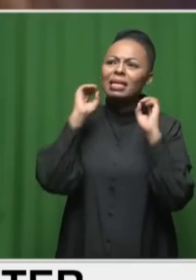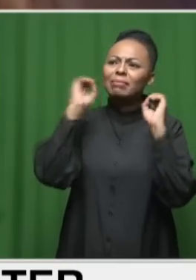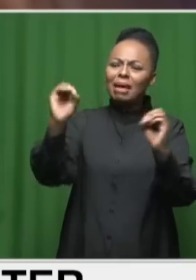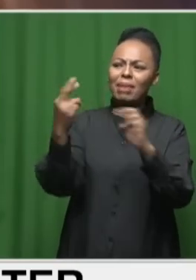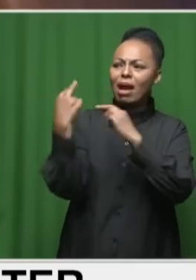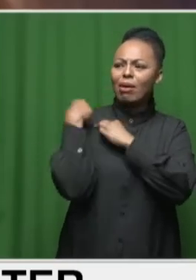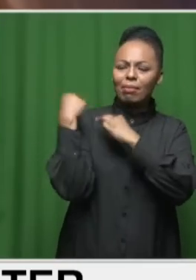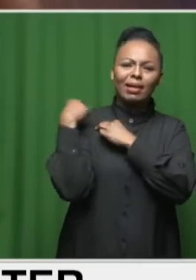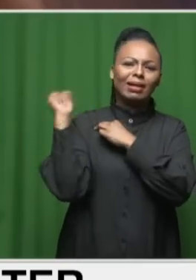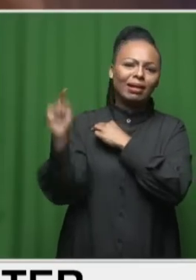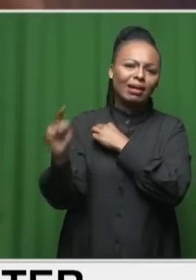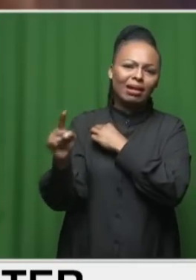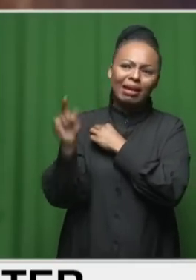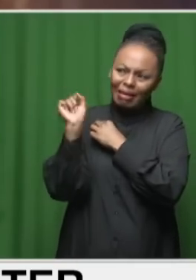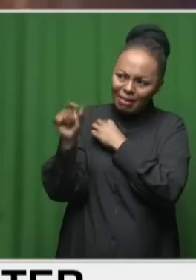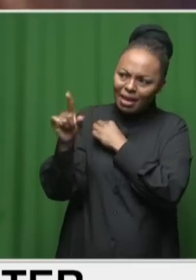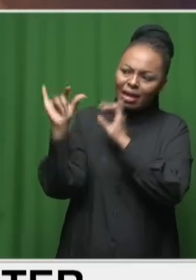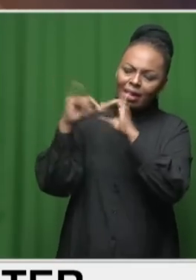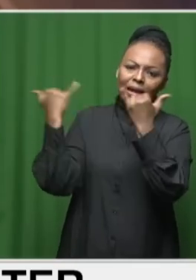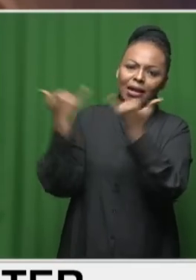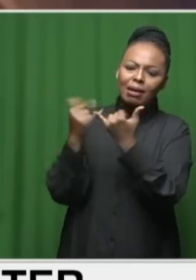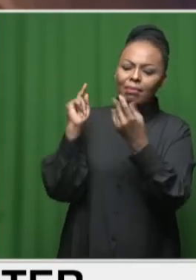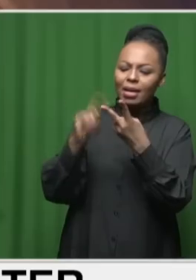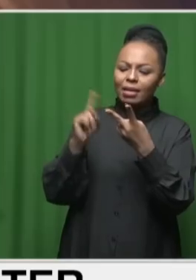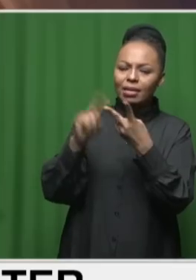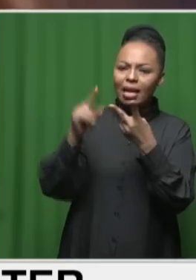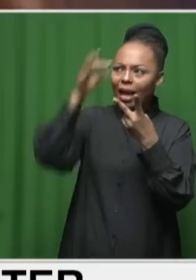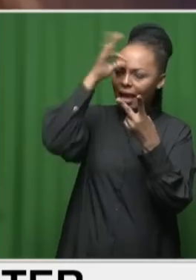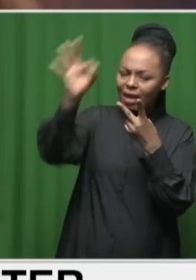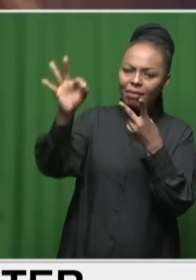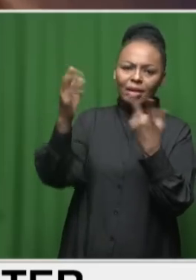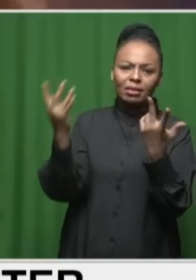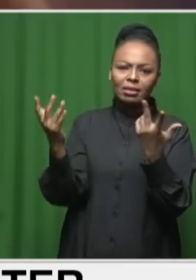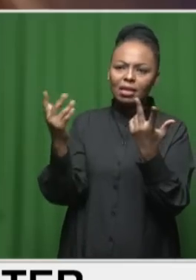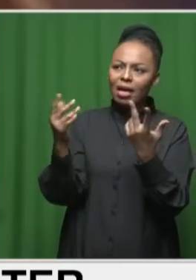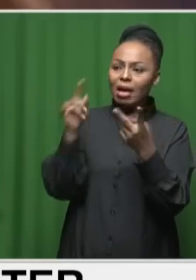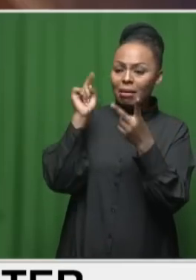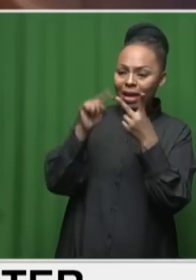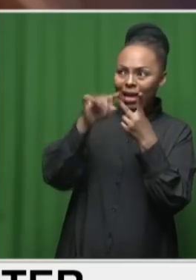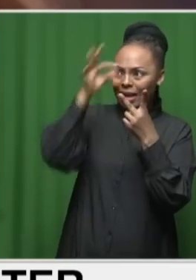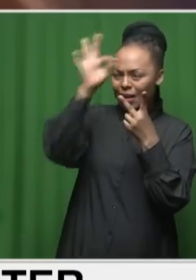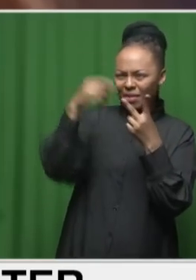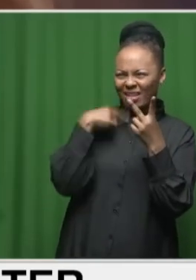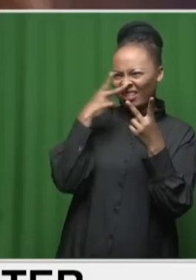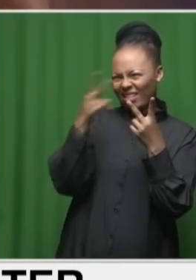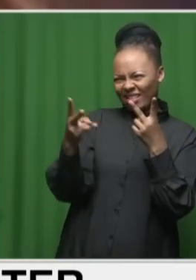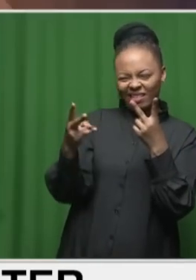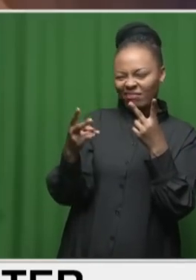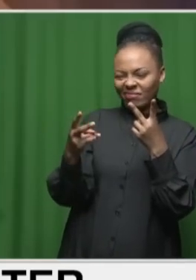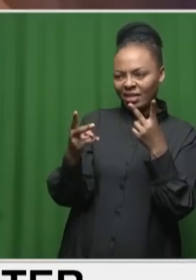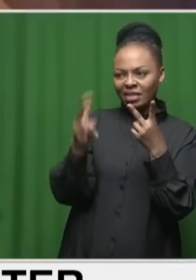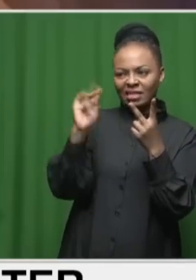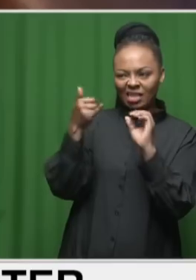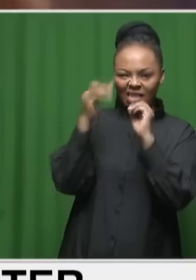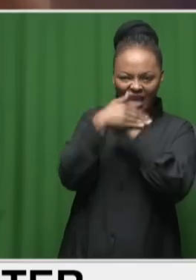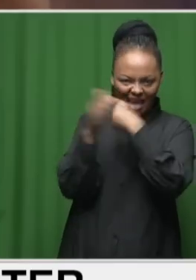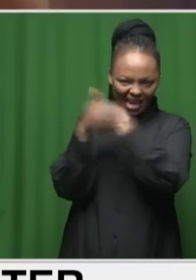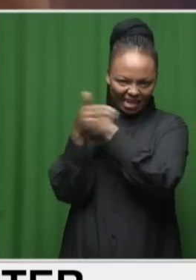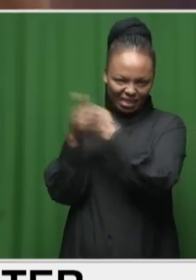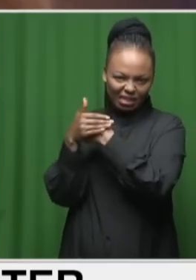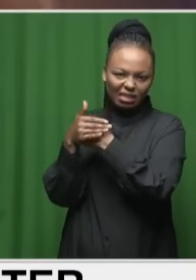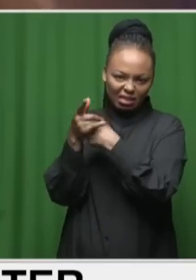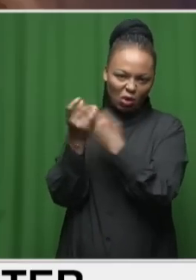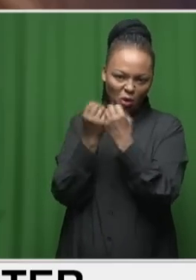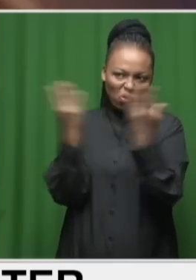for the company, the government. All it's doing, all I can see that it's doing is it's covering up